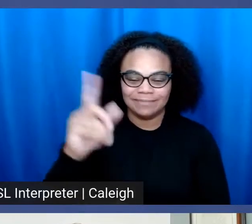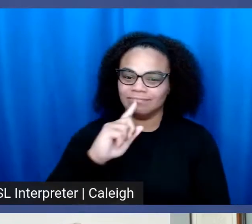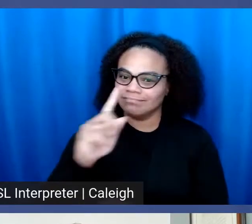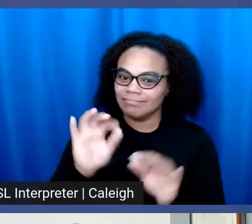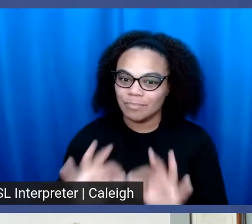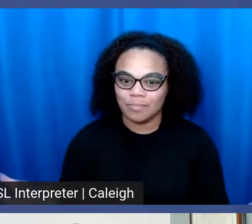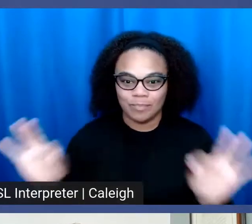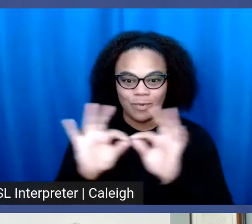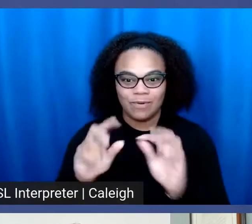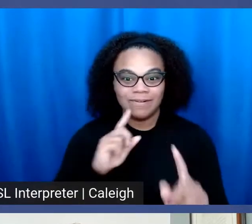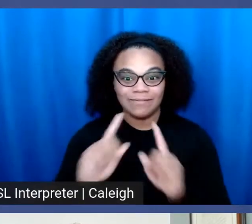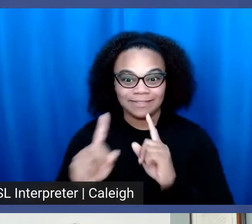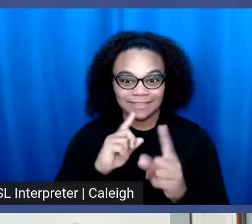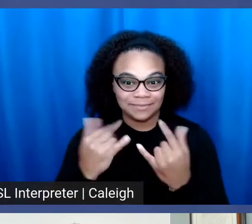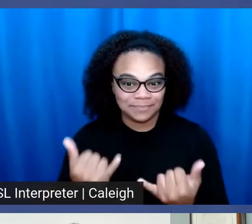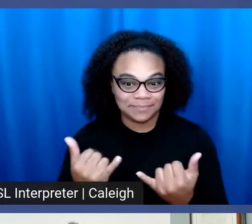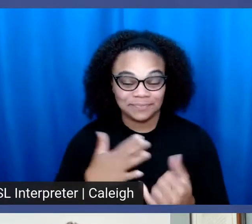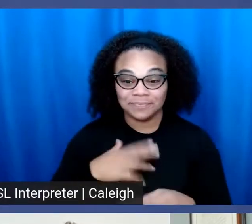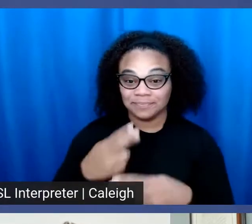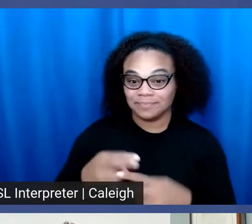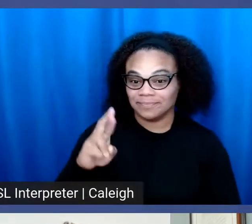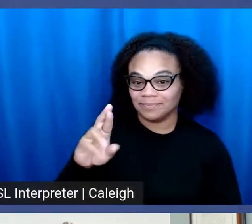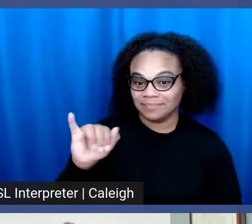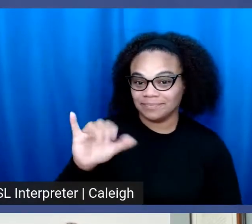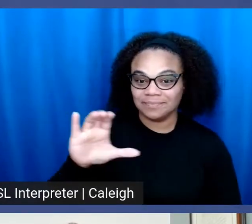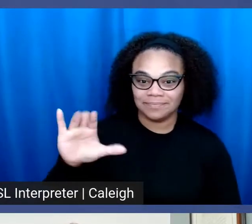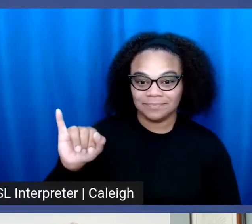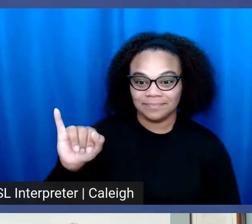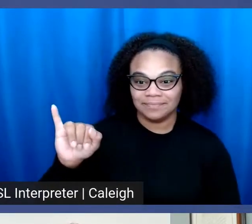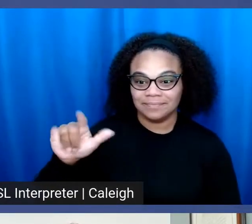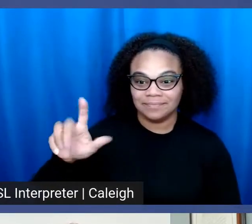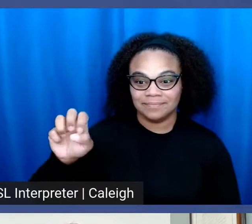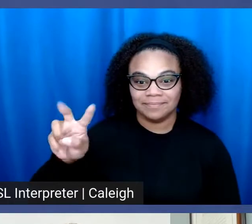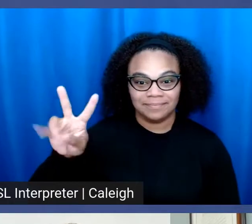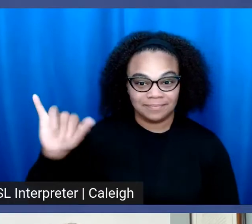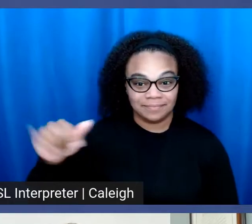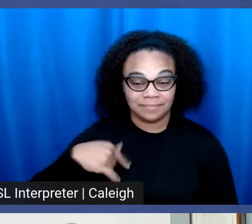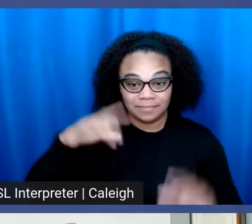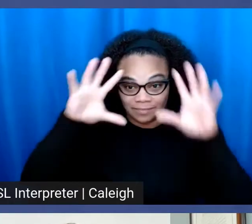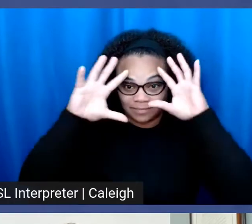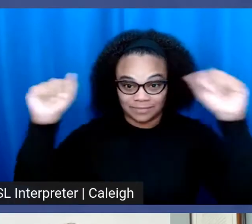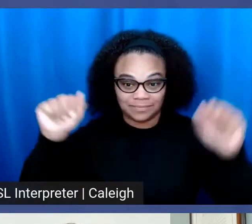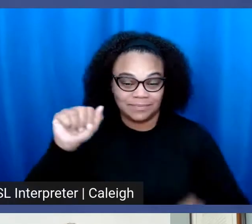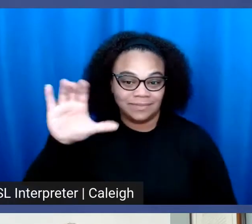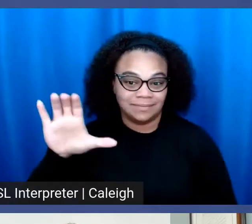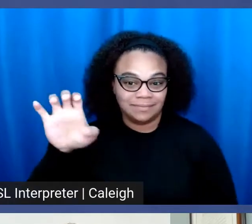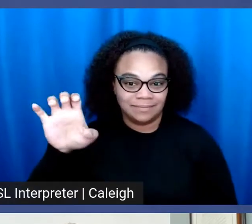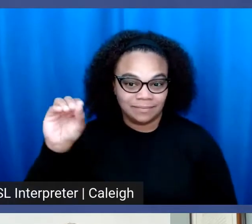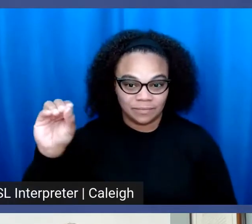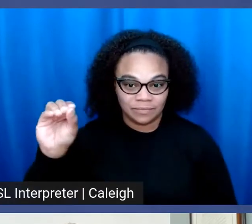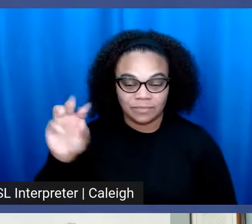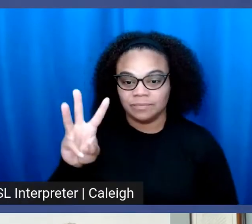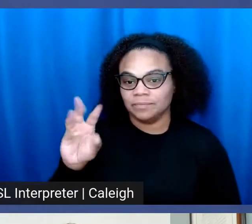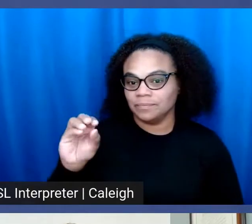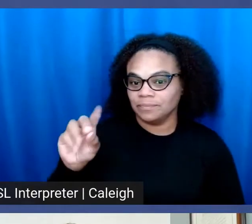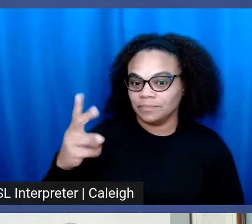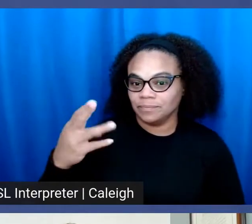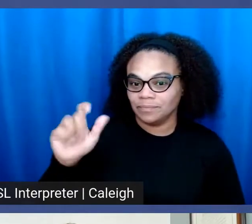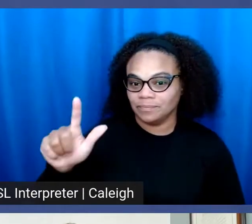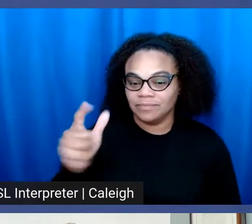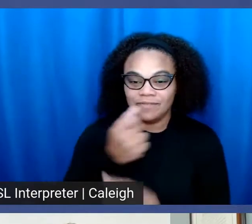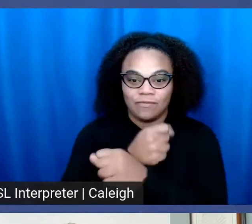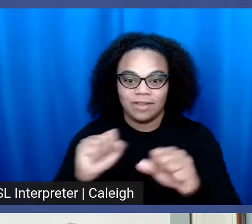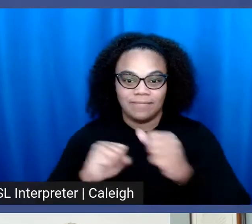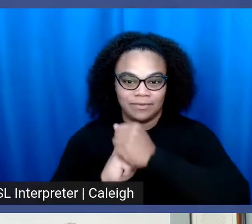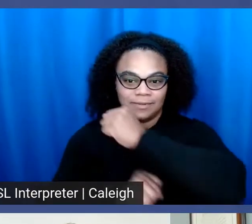today. My name is Ricky Levy, and I'm the president and CEO of the Woodhull Freedom Foundation.